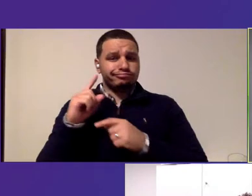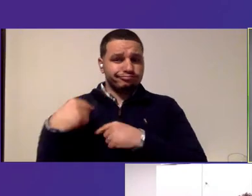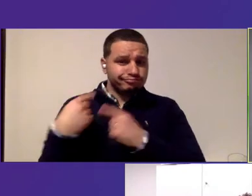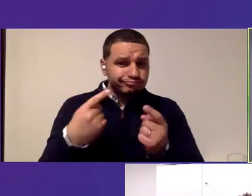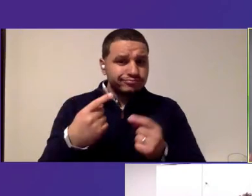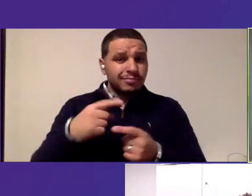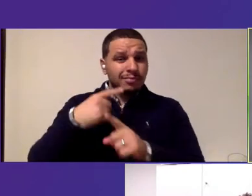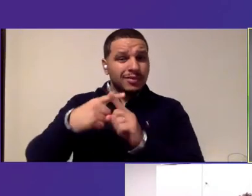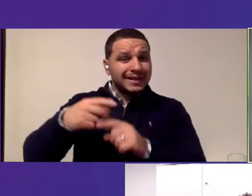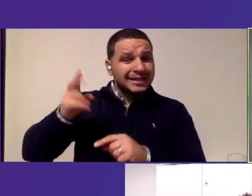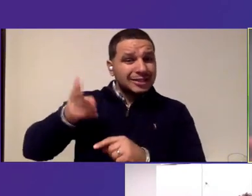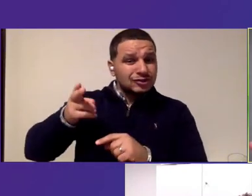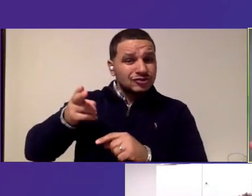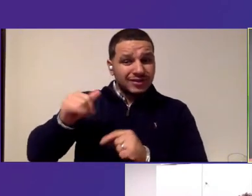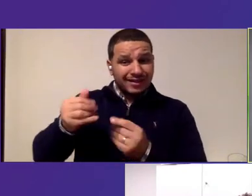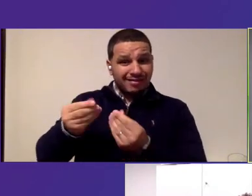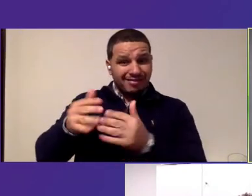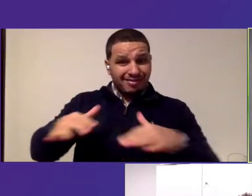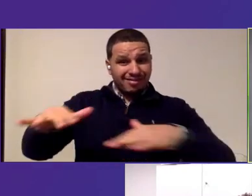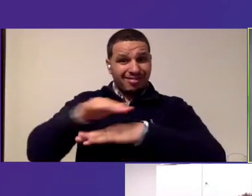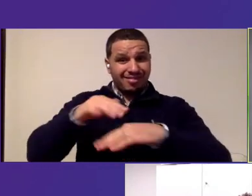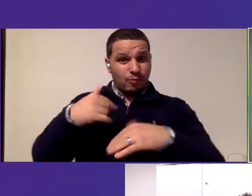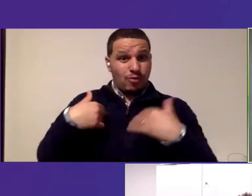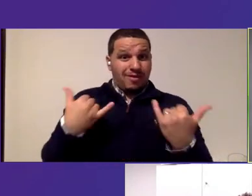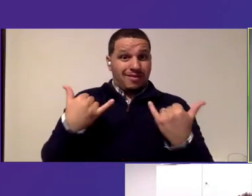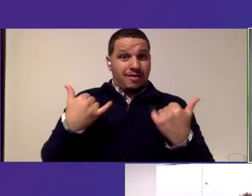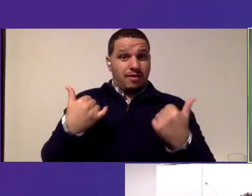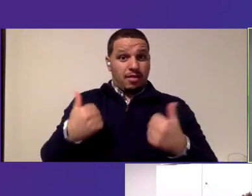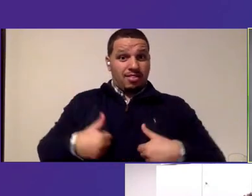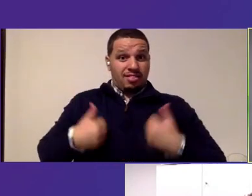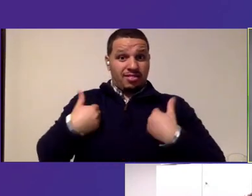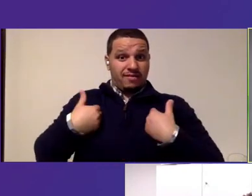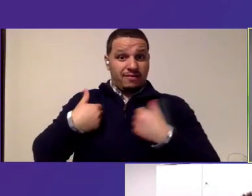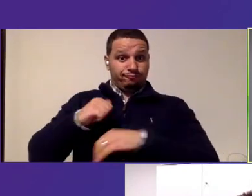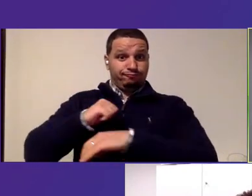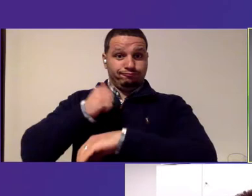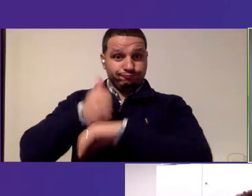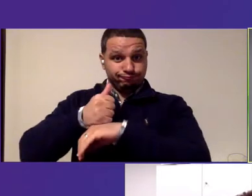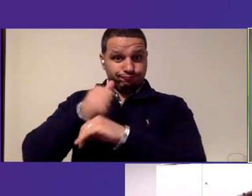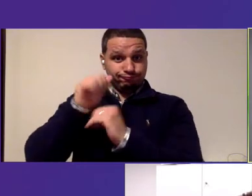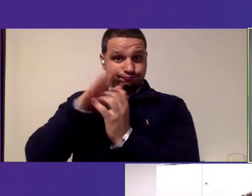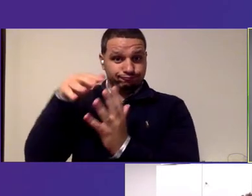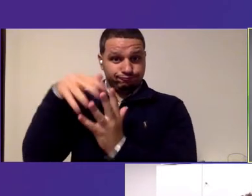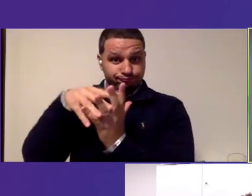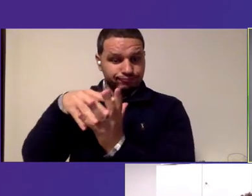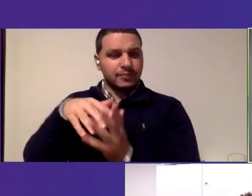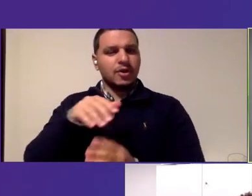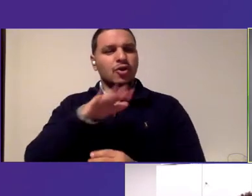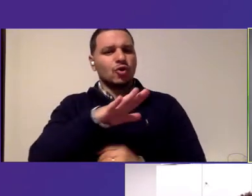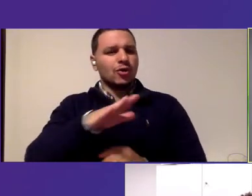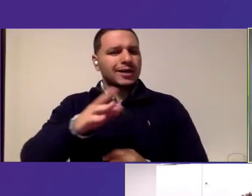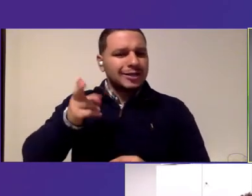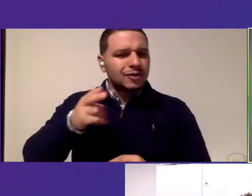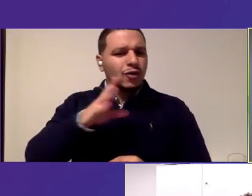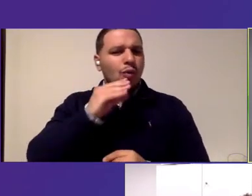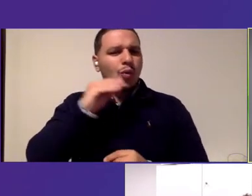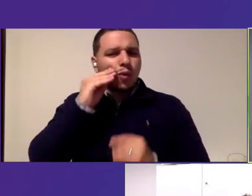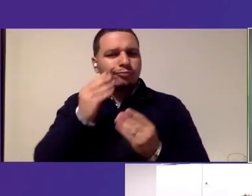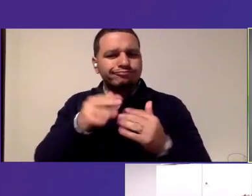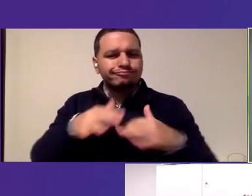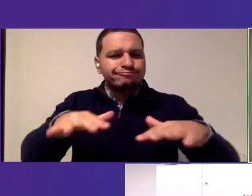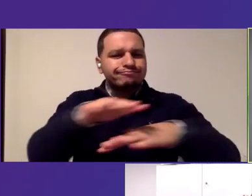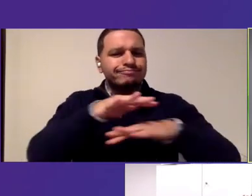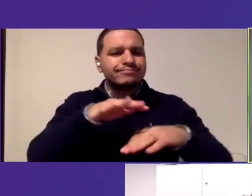of the lands that we are currently hosting from, and for sharing of your homeland and the values and practices and the